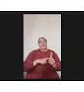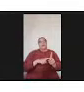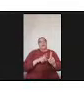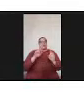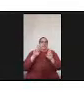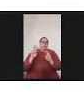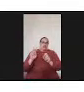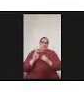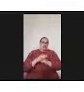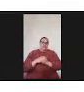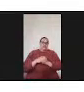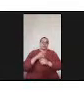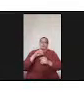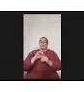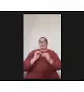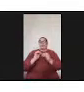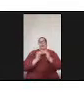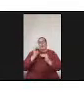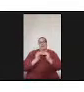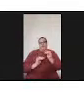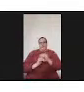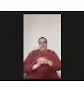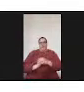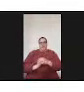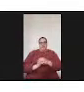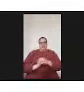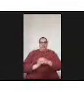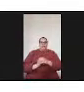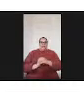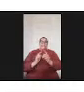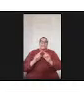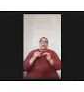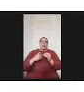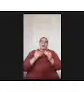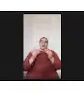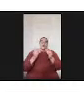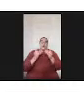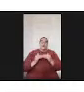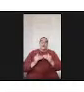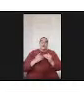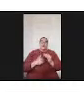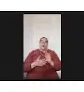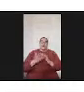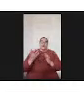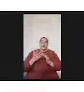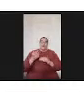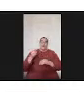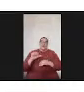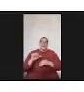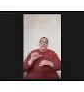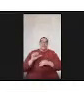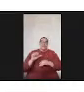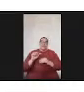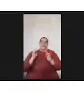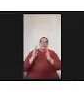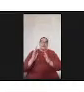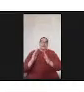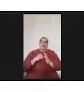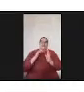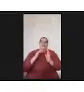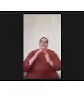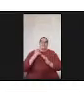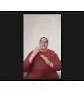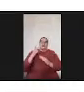issues in the building. I will go now to the next phase, which is our phase